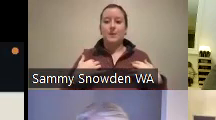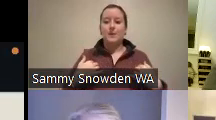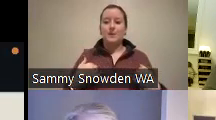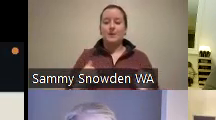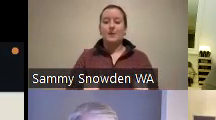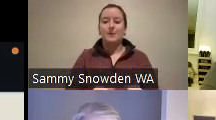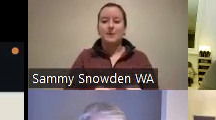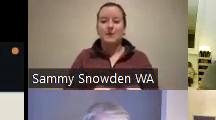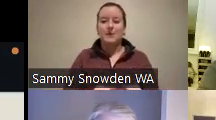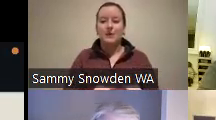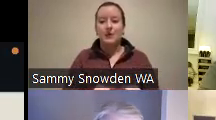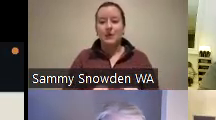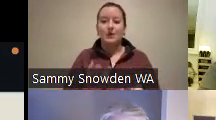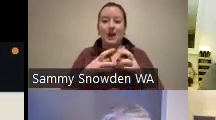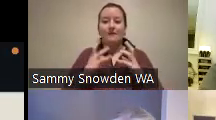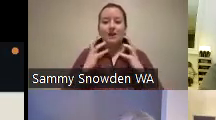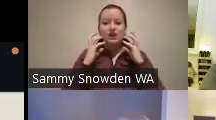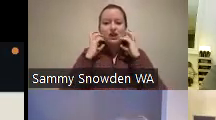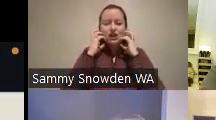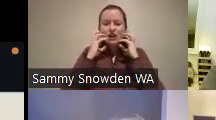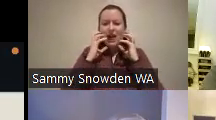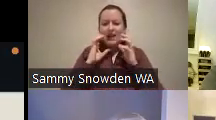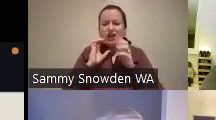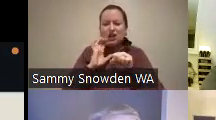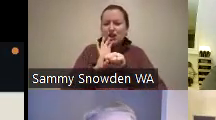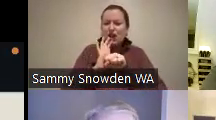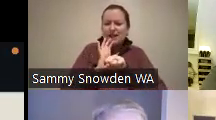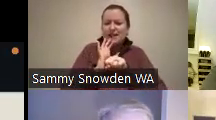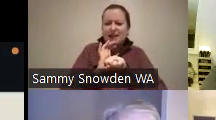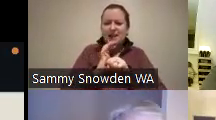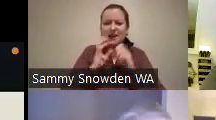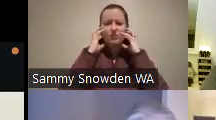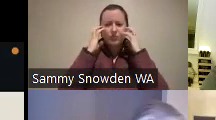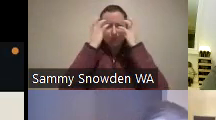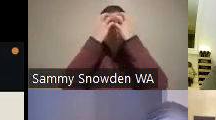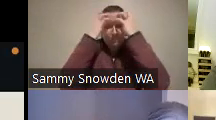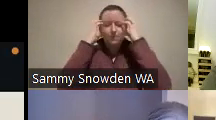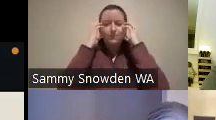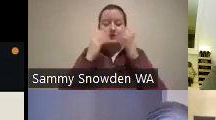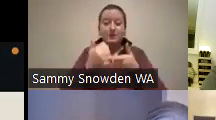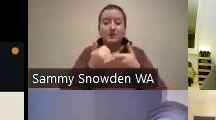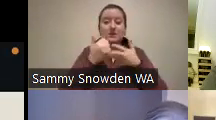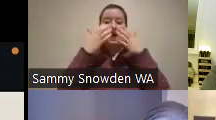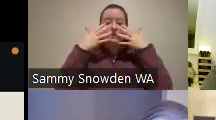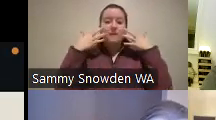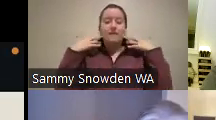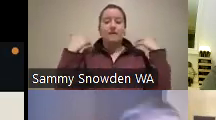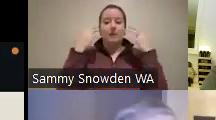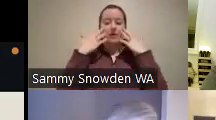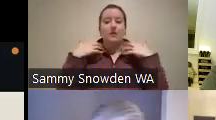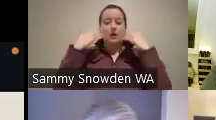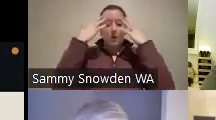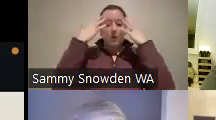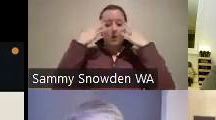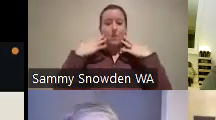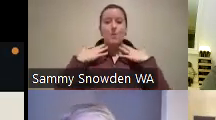can add to your skincare routine. About once a week is ideal. And you can just keep all of that clear, and hopefully that will